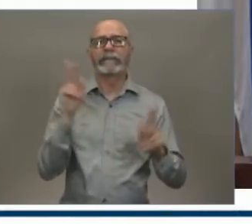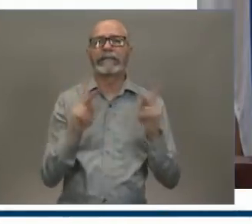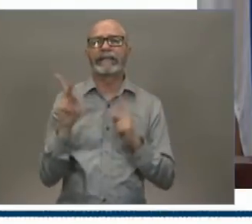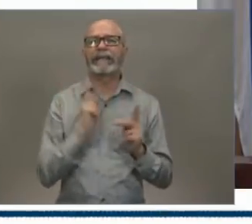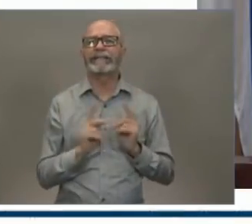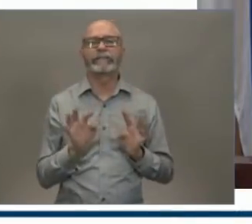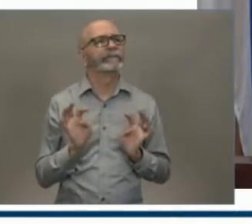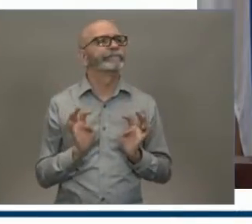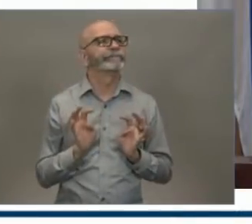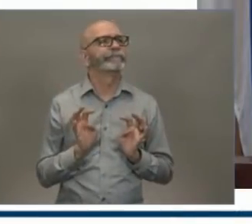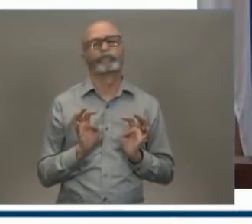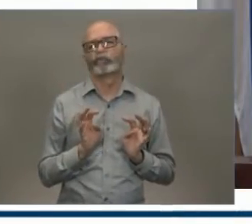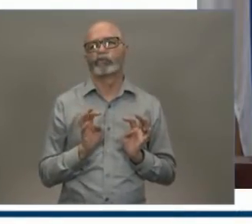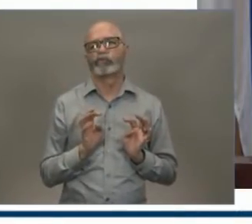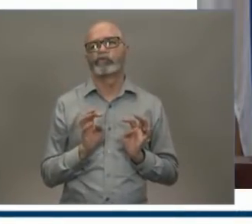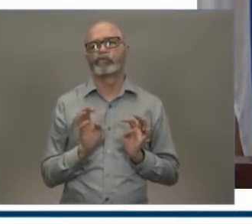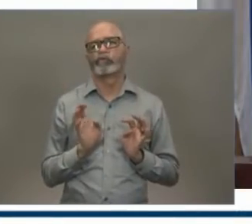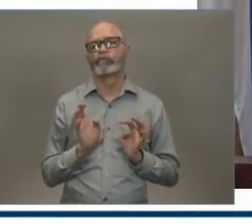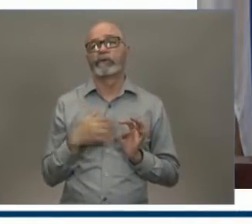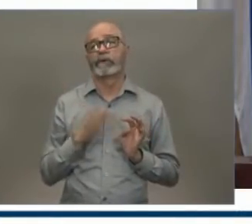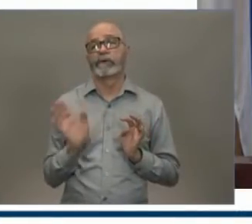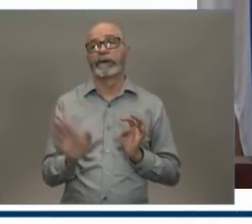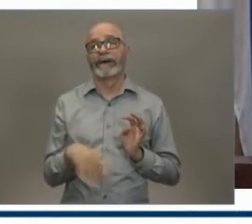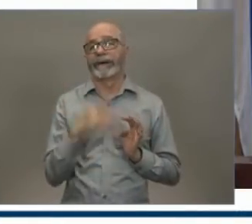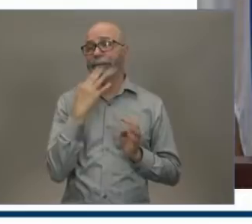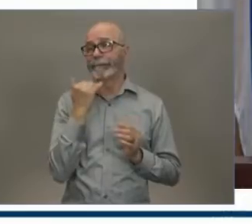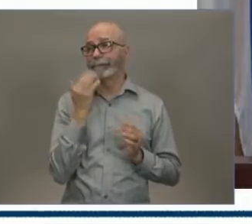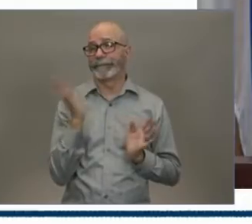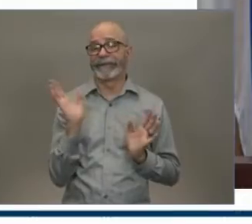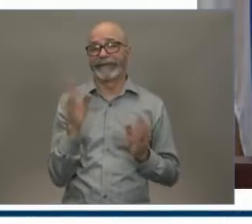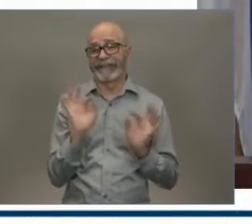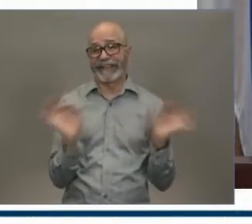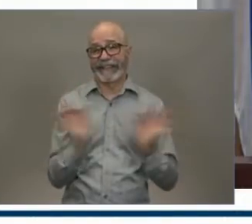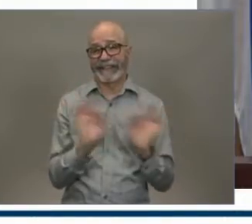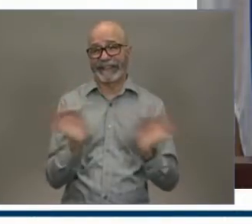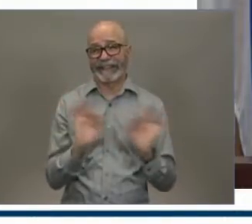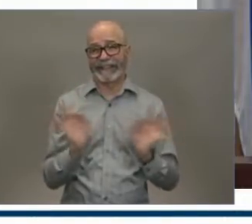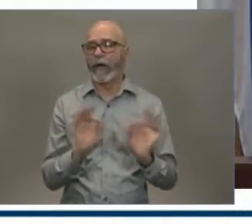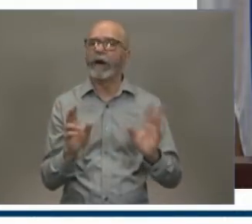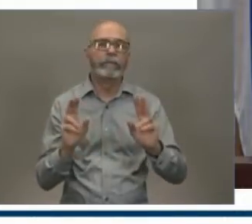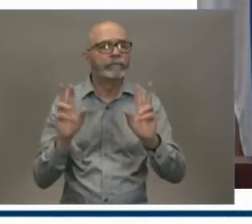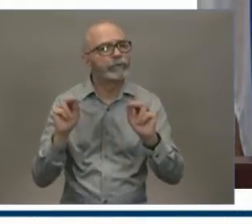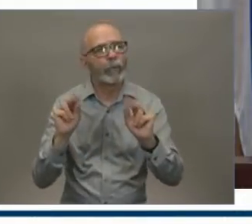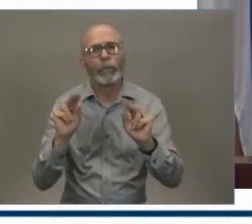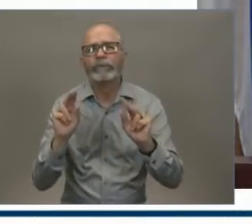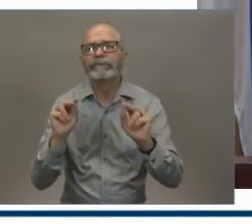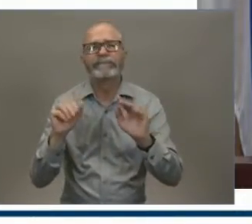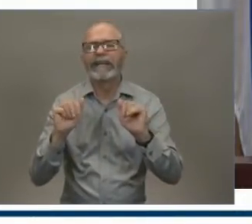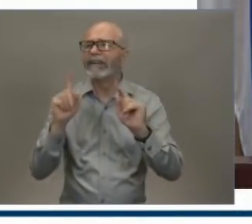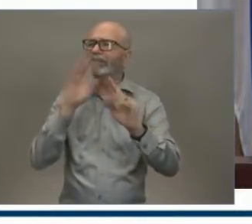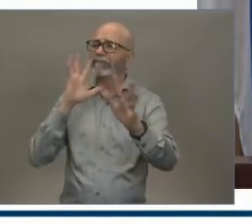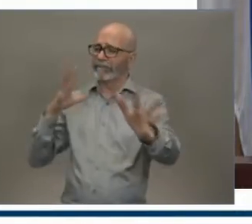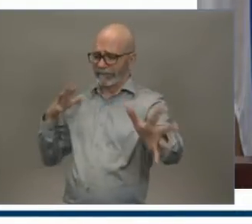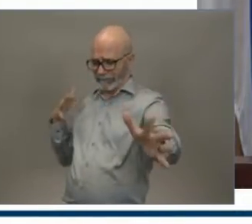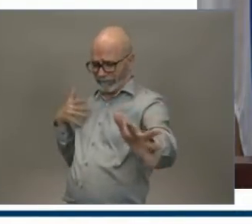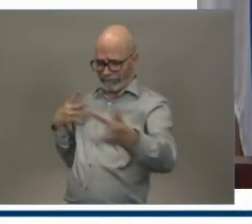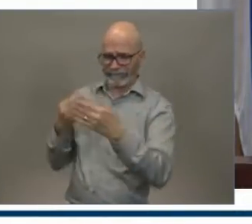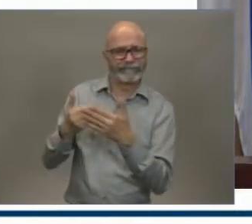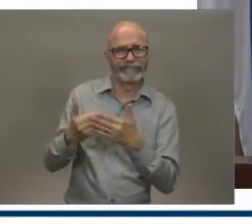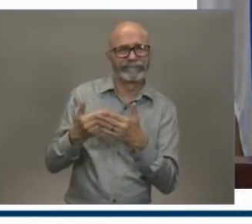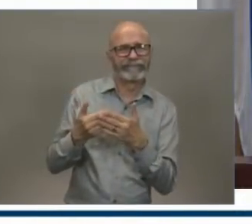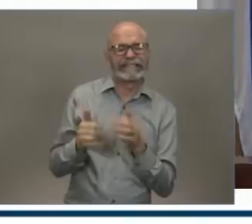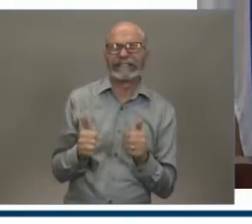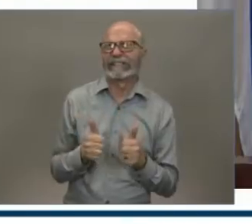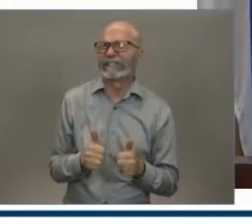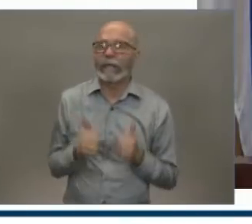say we've had enough. But we can't let that happen. We've come too far, and we're doing really well. I couldn't